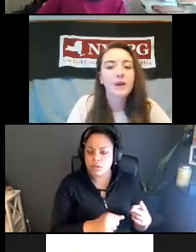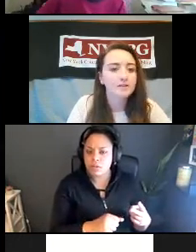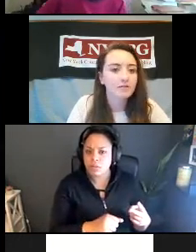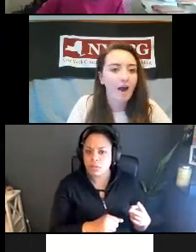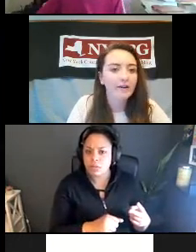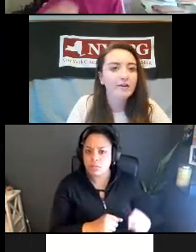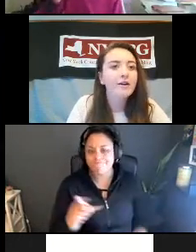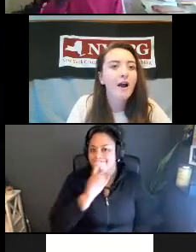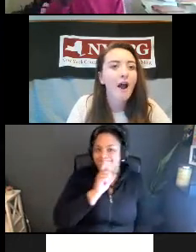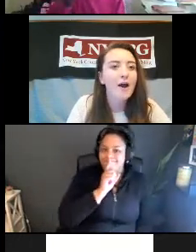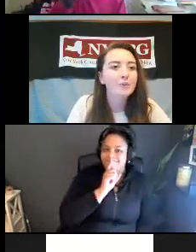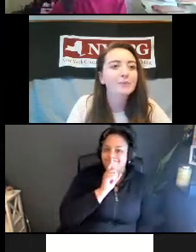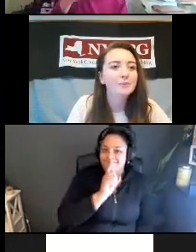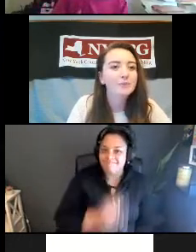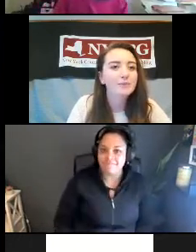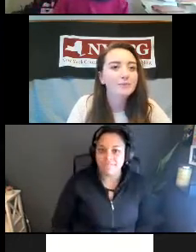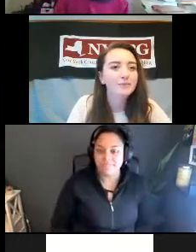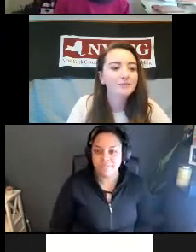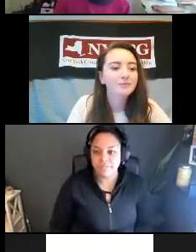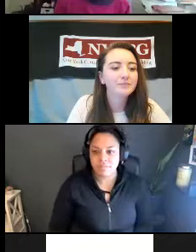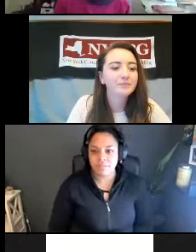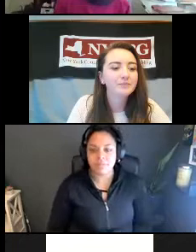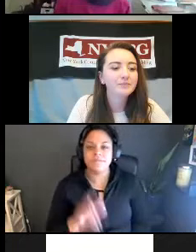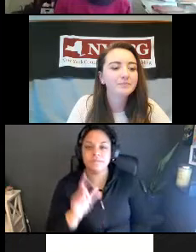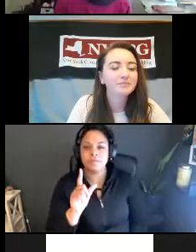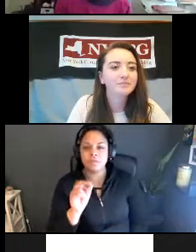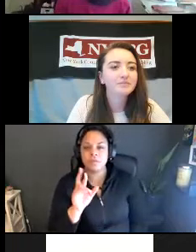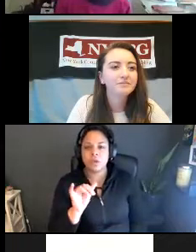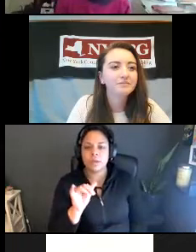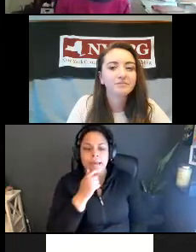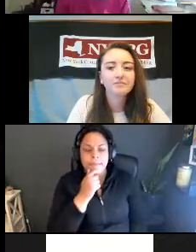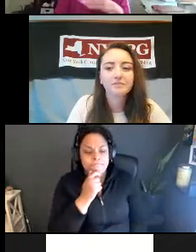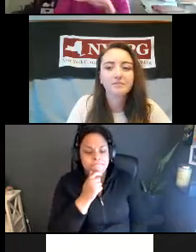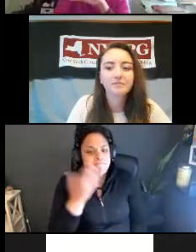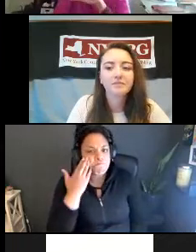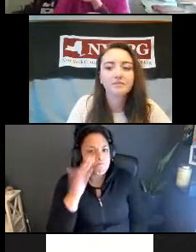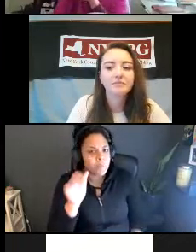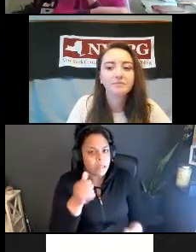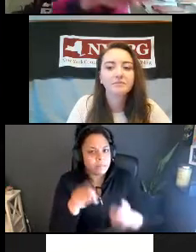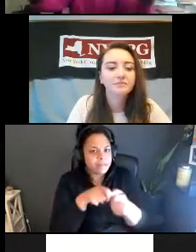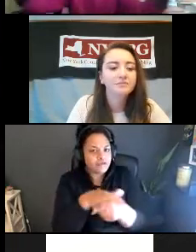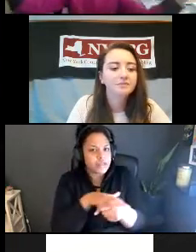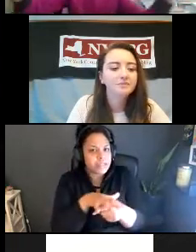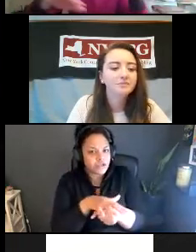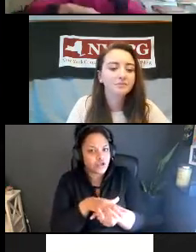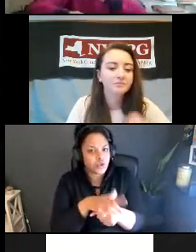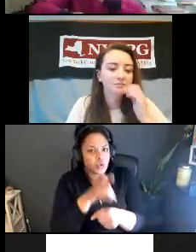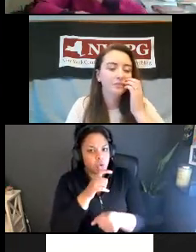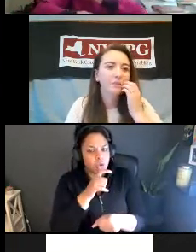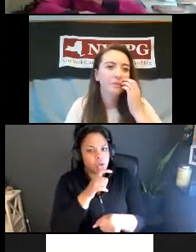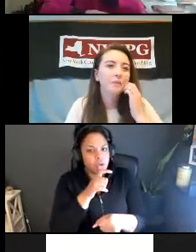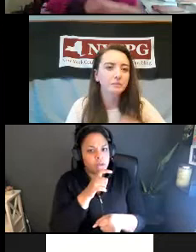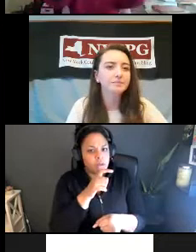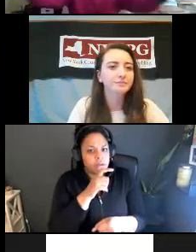didn't specify. I don't know of any jurisdictions that are making that, you